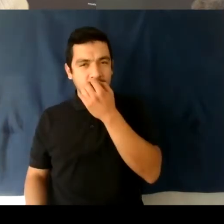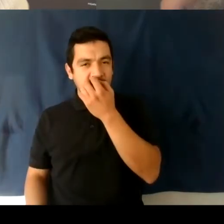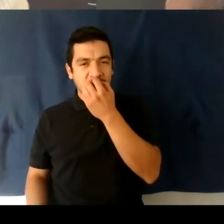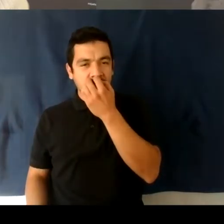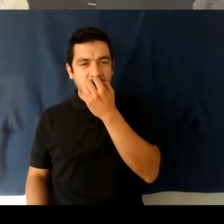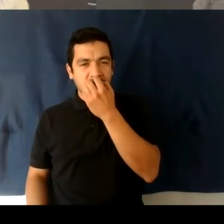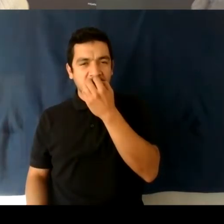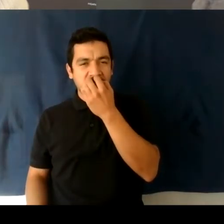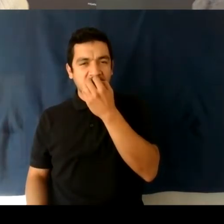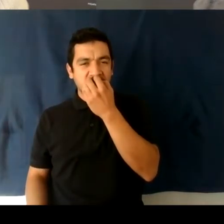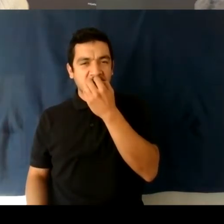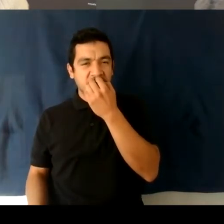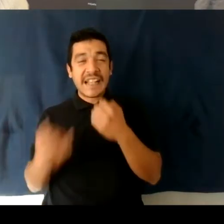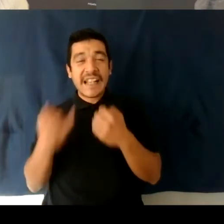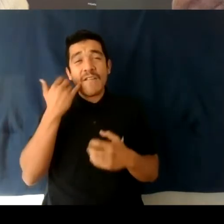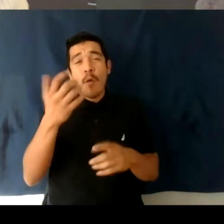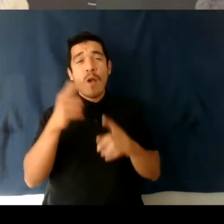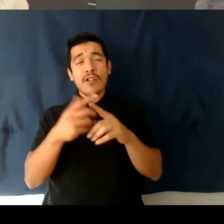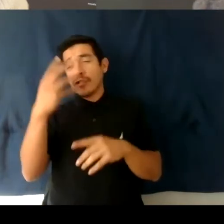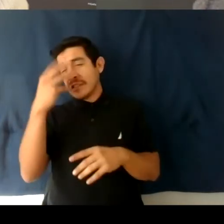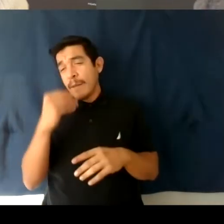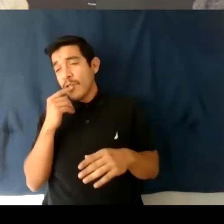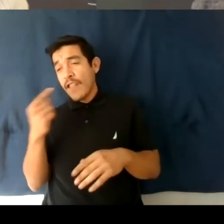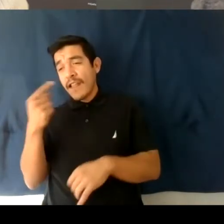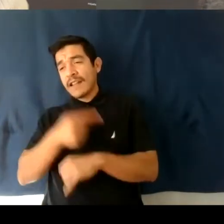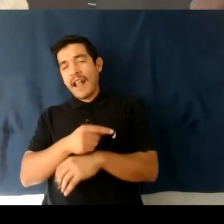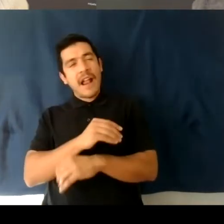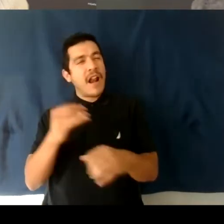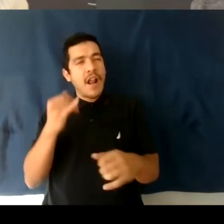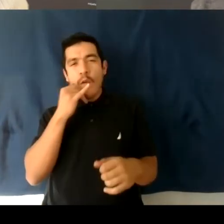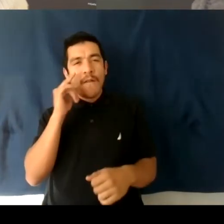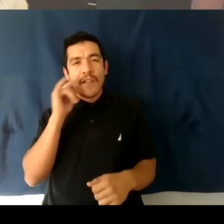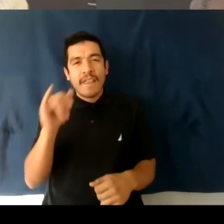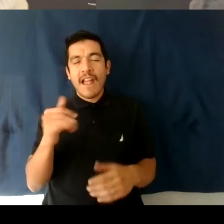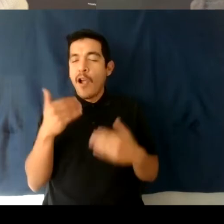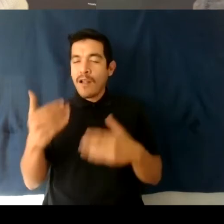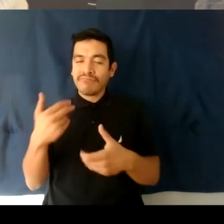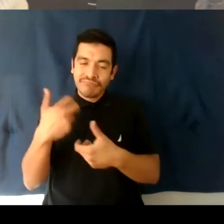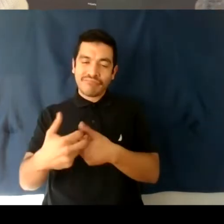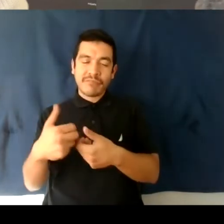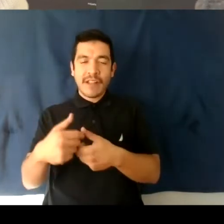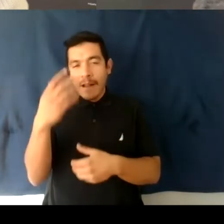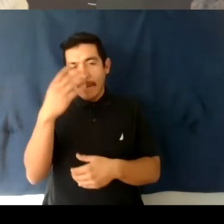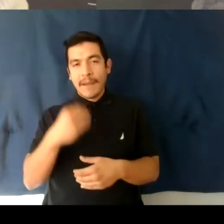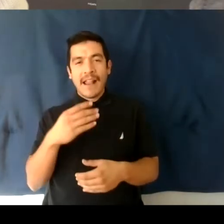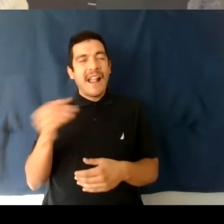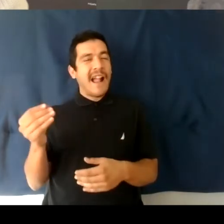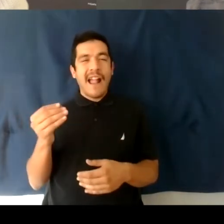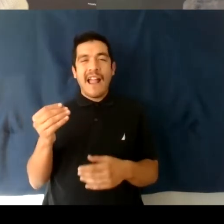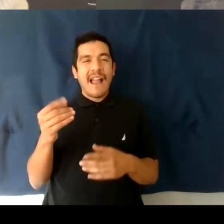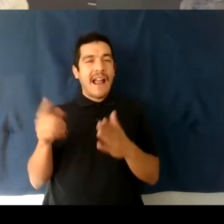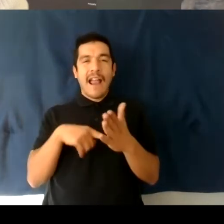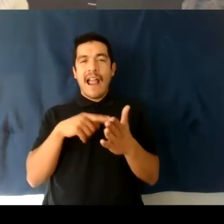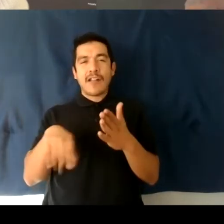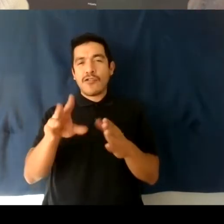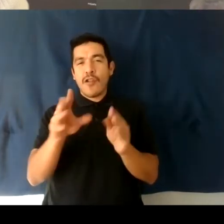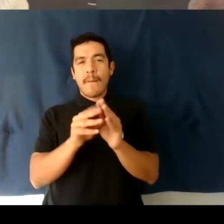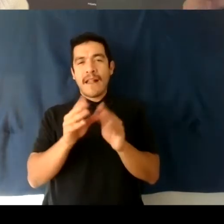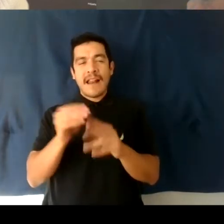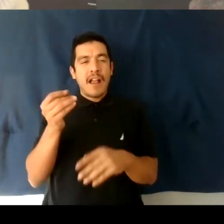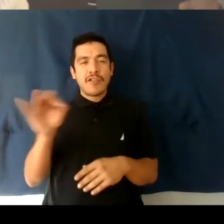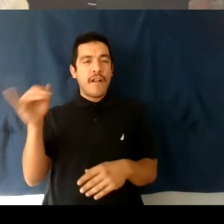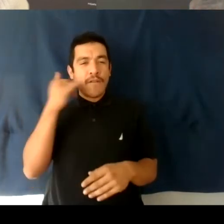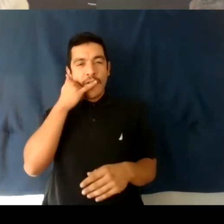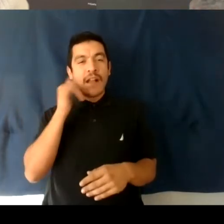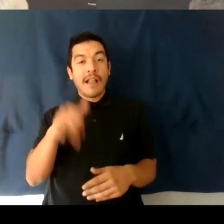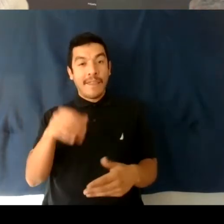to get in bed for the day, there's nothing wrong with that. Get in the bed and cancel all your meetings for the day and turn off your phone. Like, that